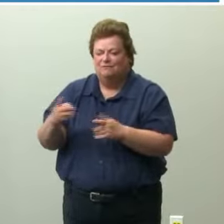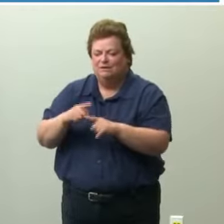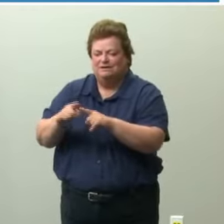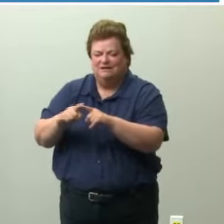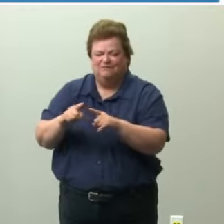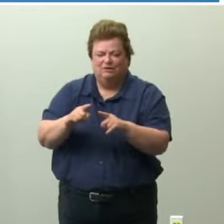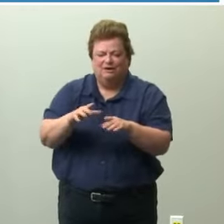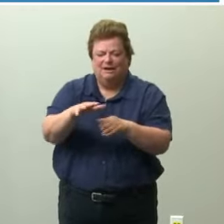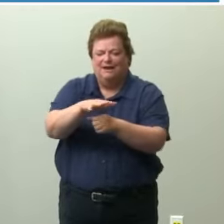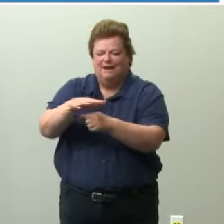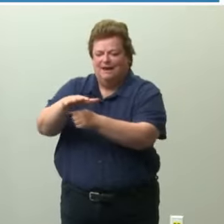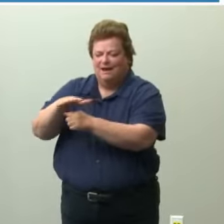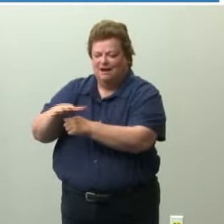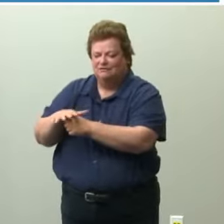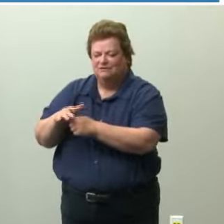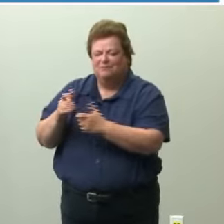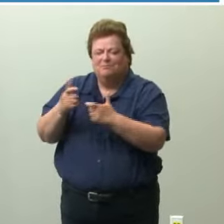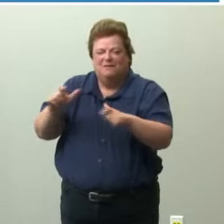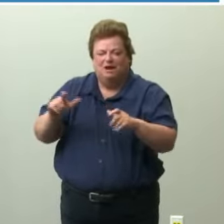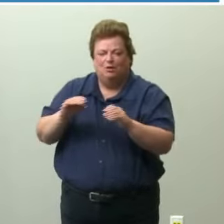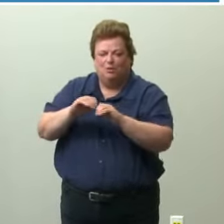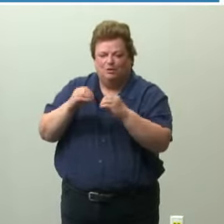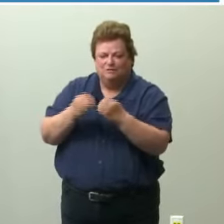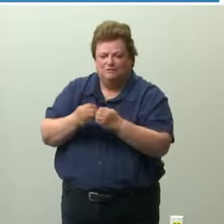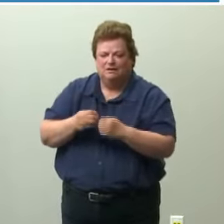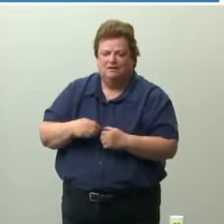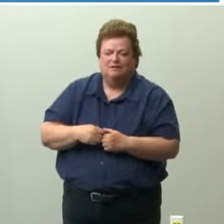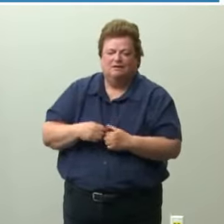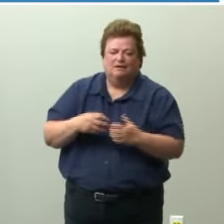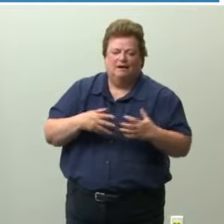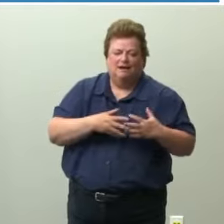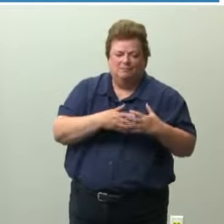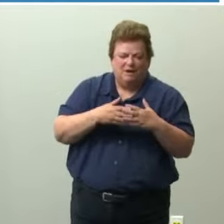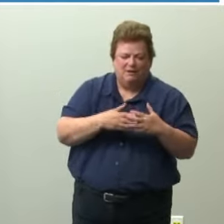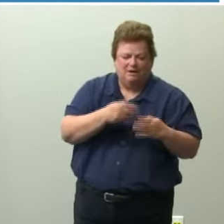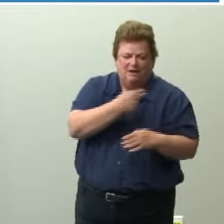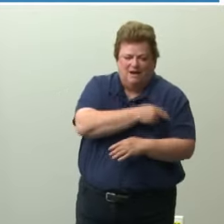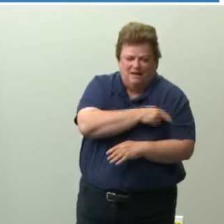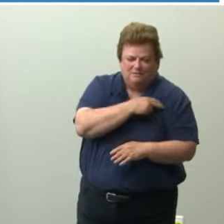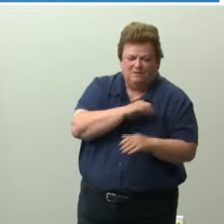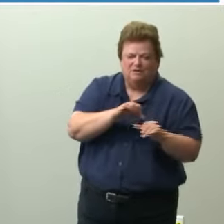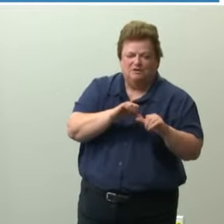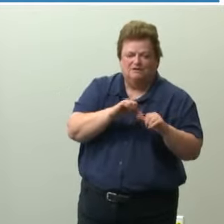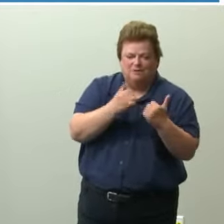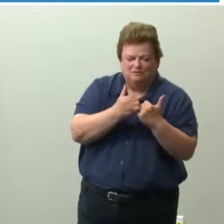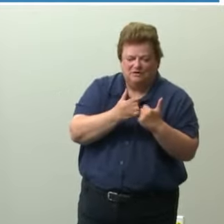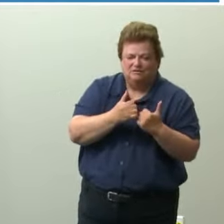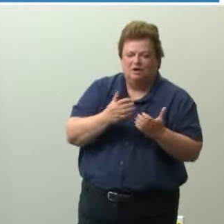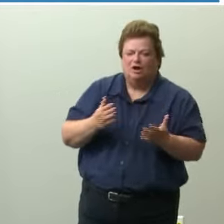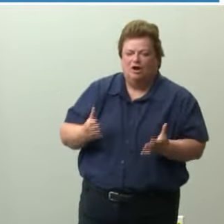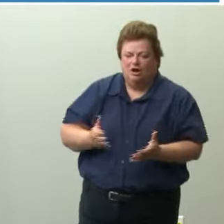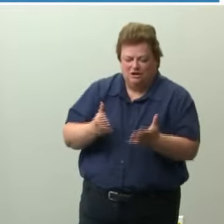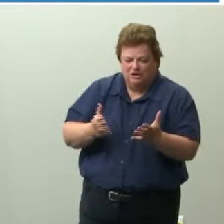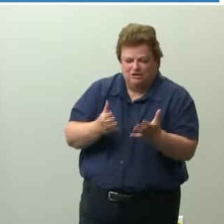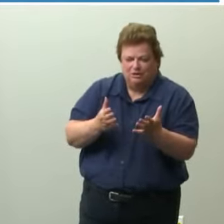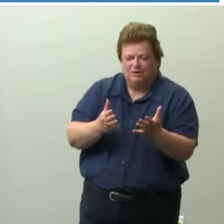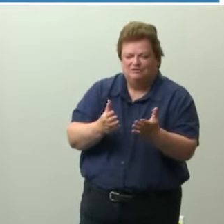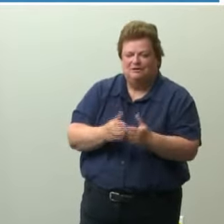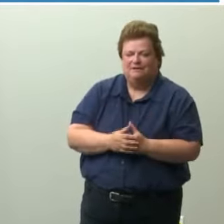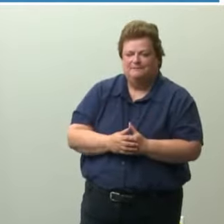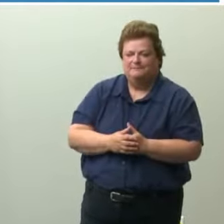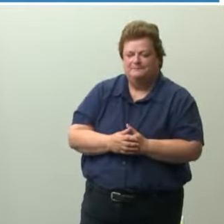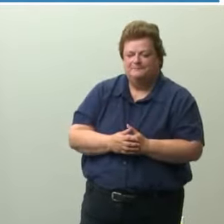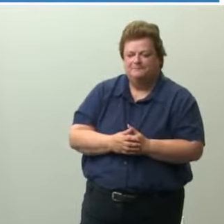Several big organizations, American Hospital Association and others, are encouraging,